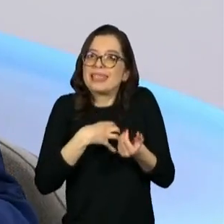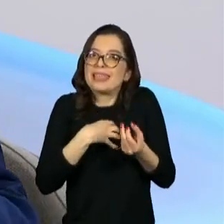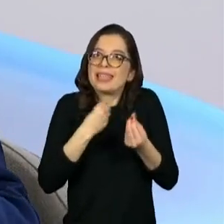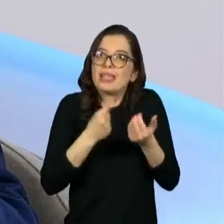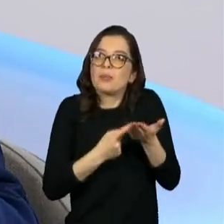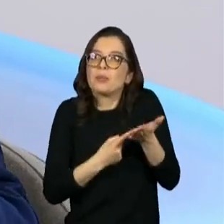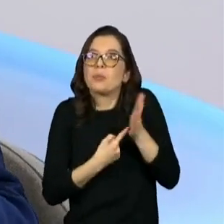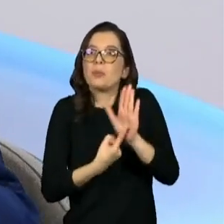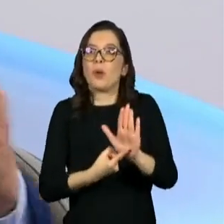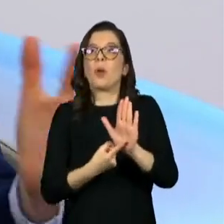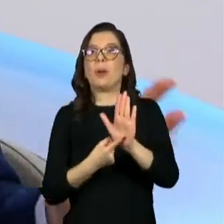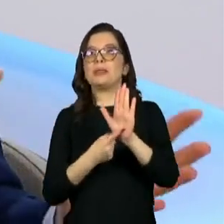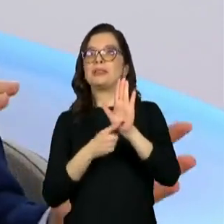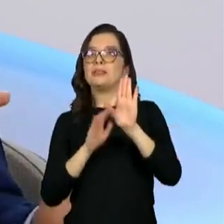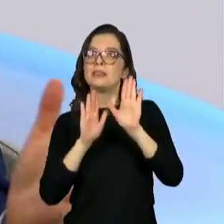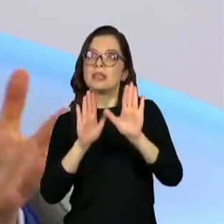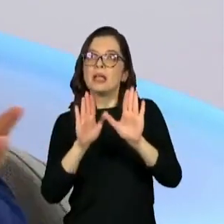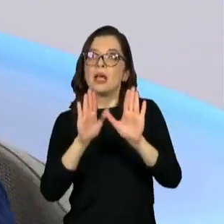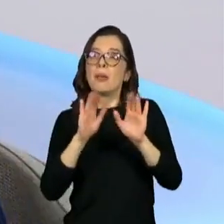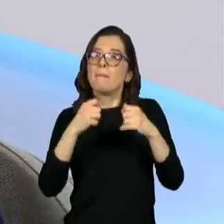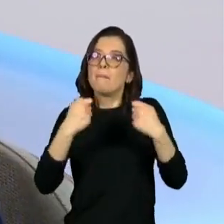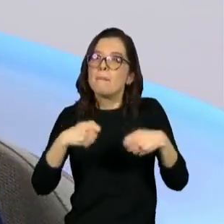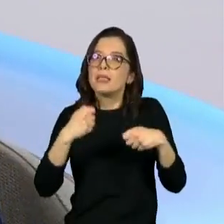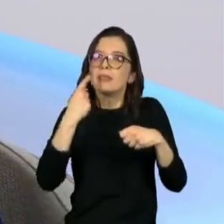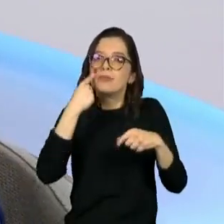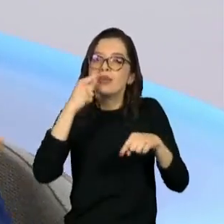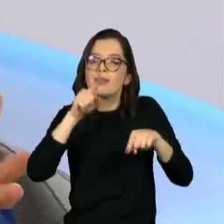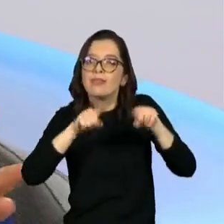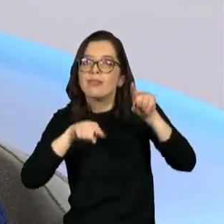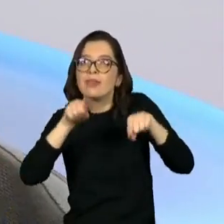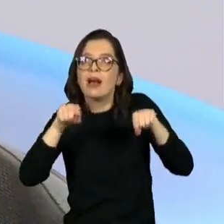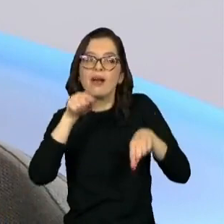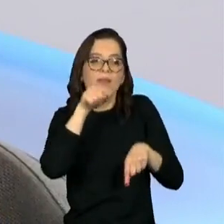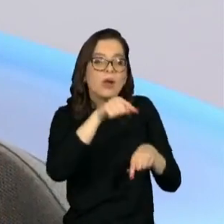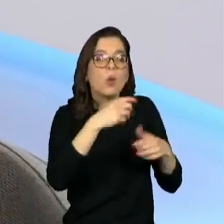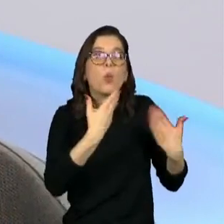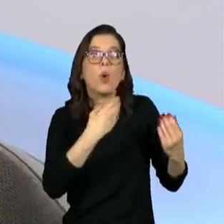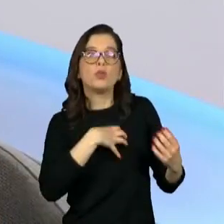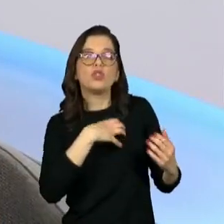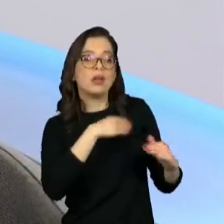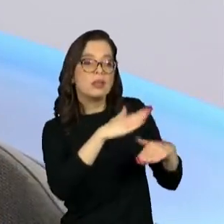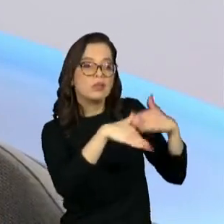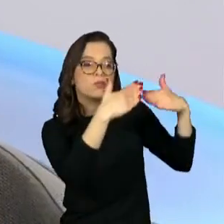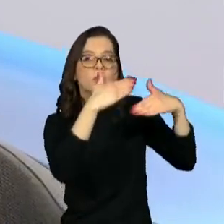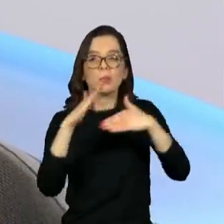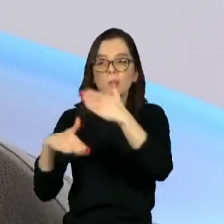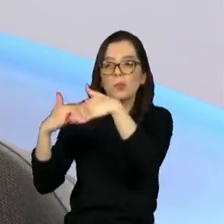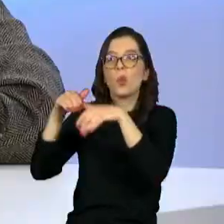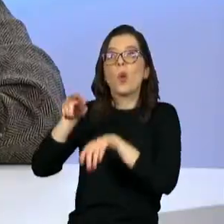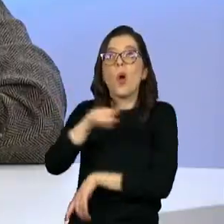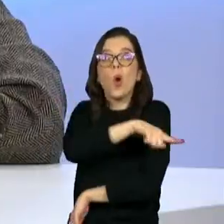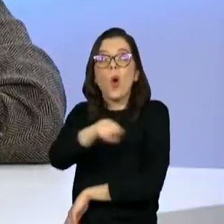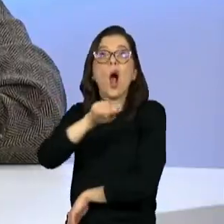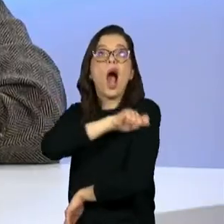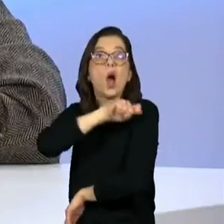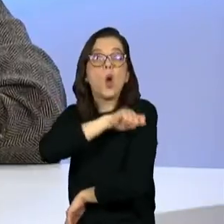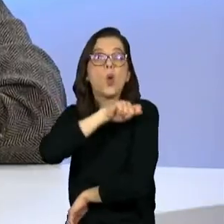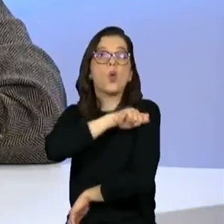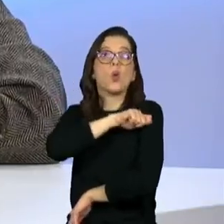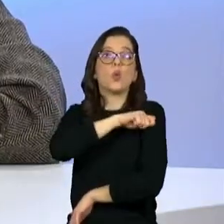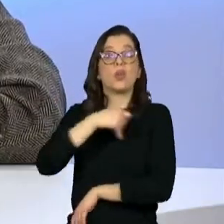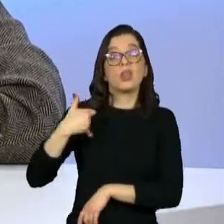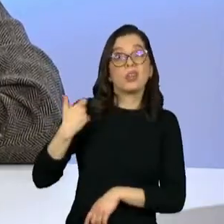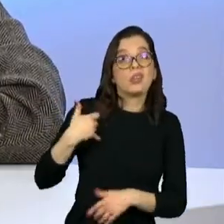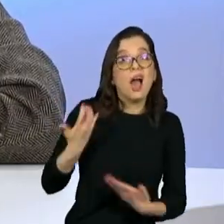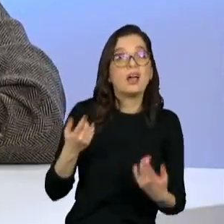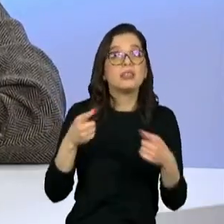questions introduced, maybe that should vary according to the development and the age of the student. But